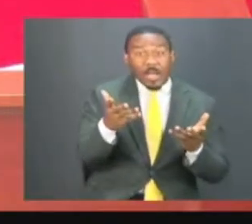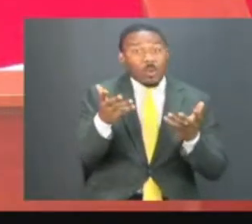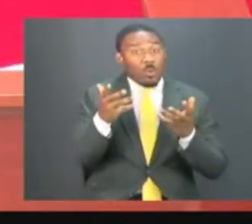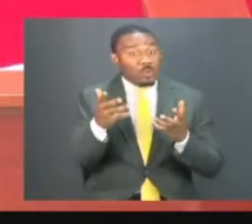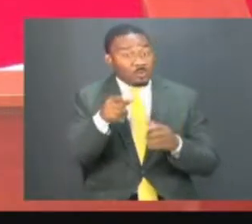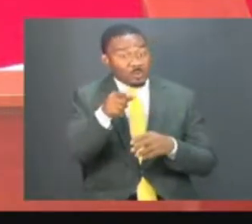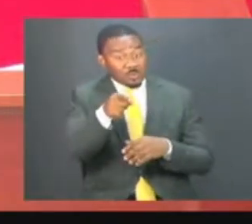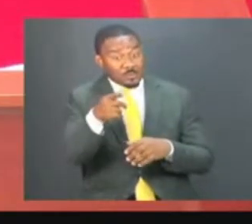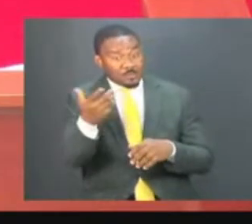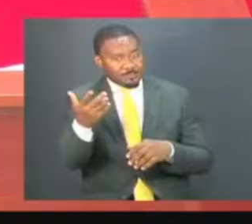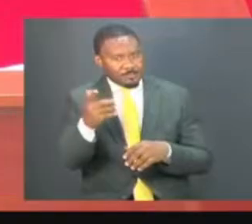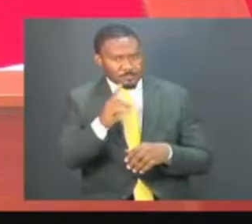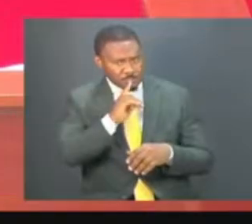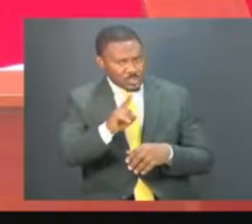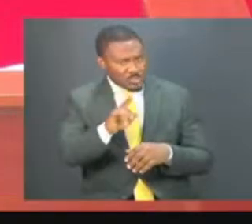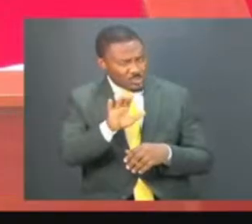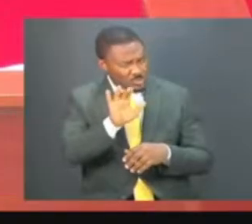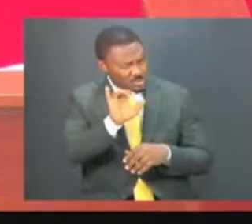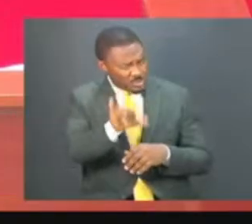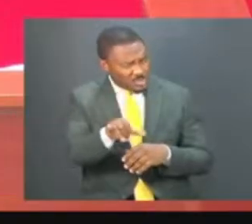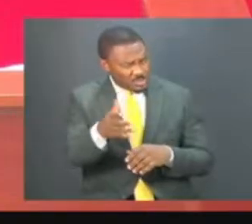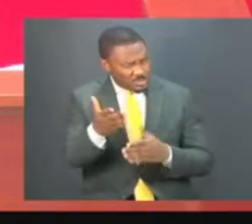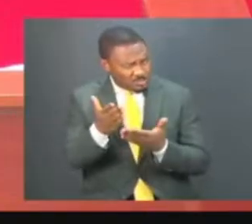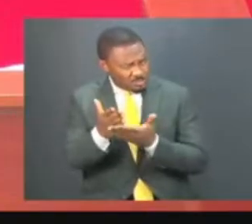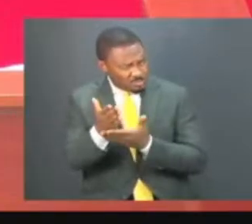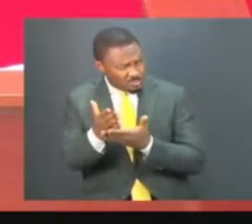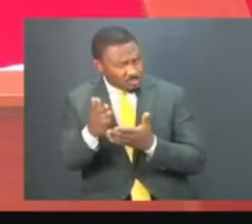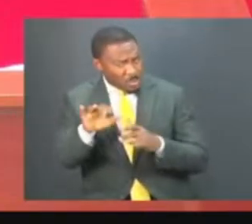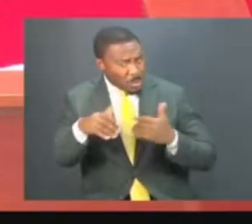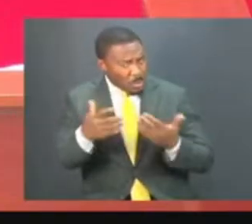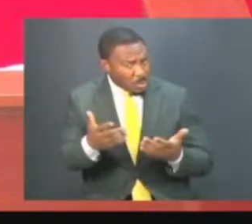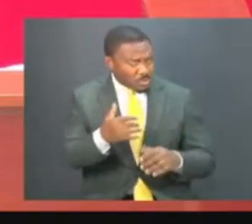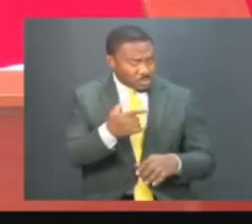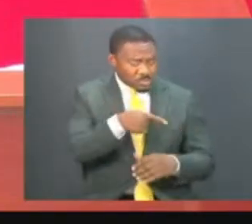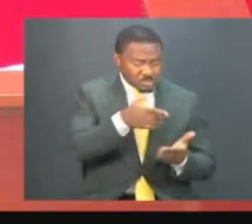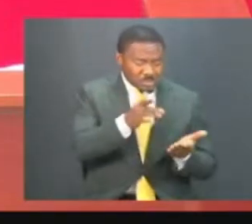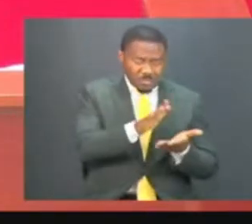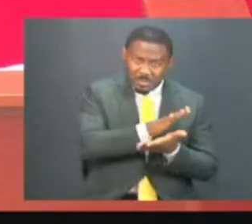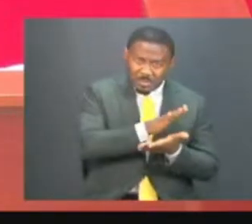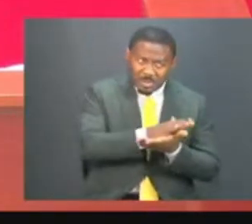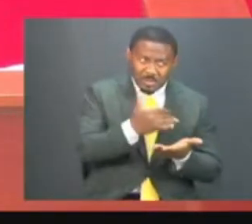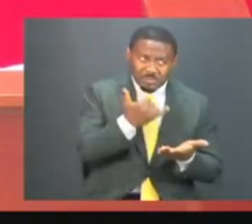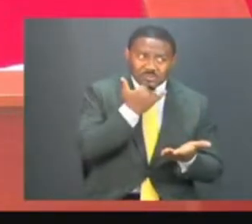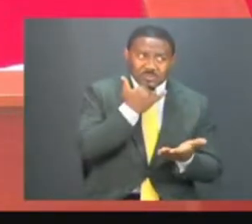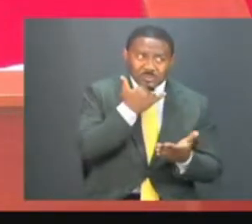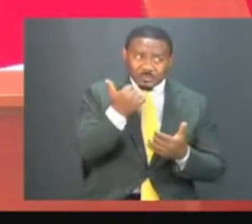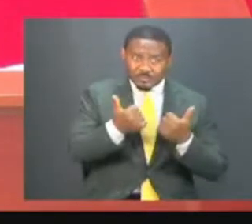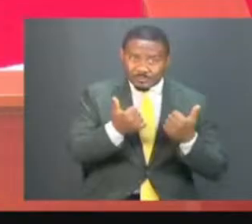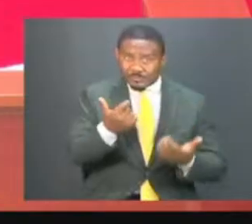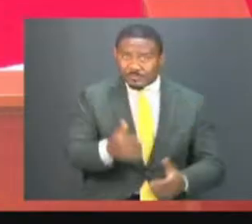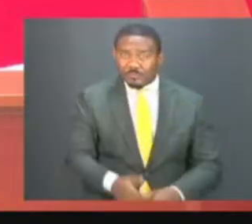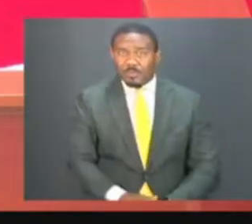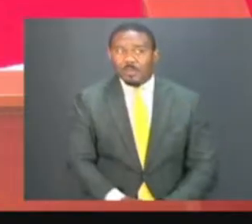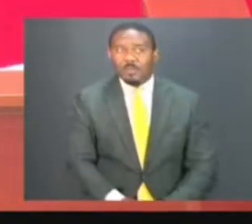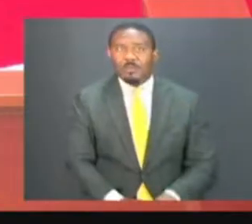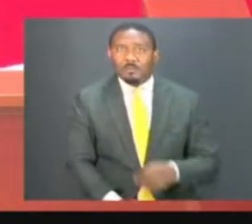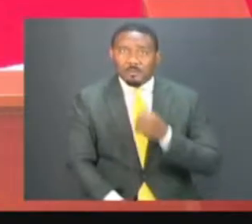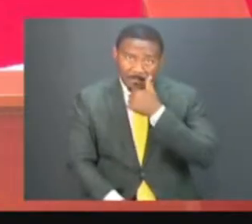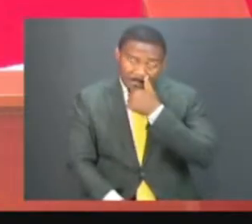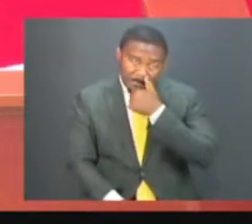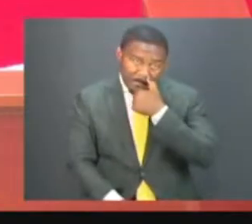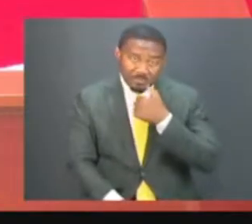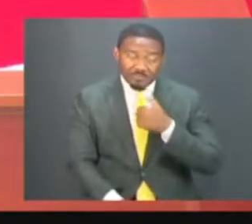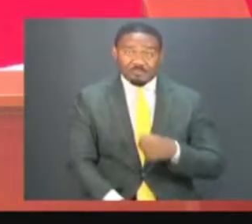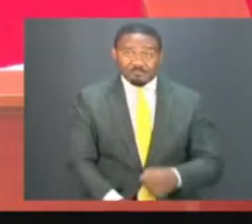from the Honorable Member whether what is on the console is wrong or what is in the other paper is wrong. Yeah, you are right. So we need to. So